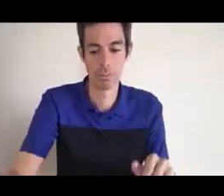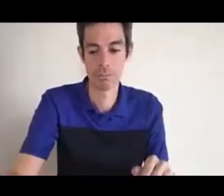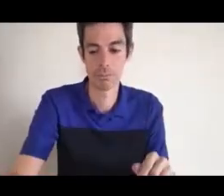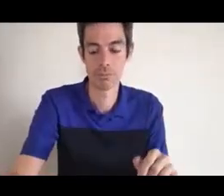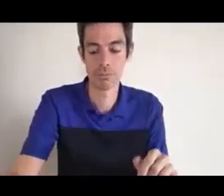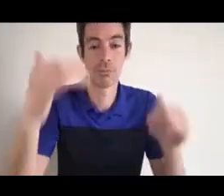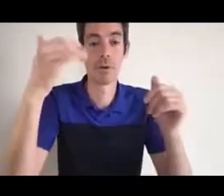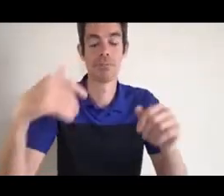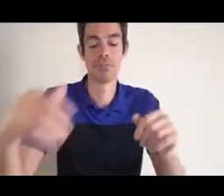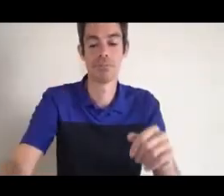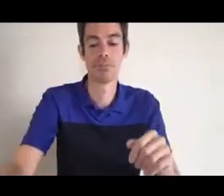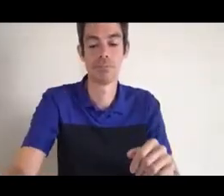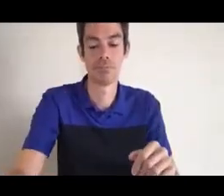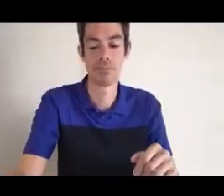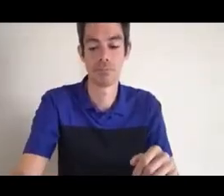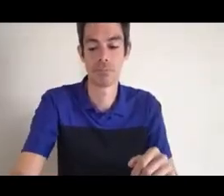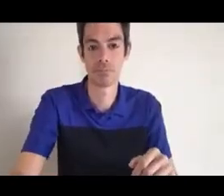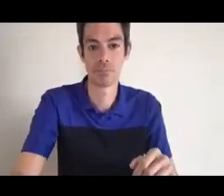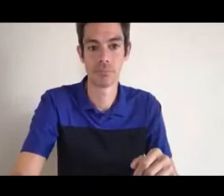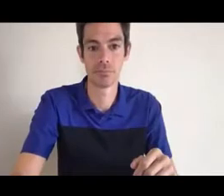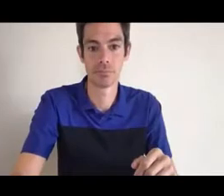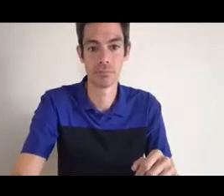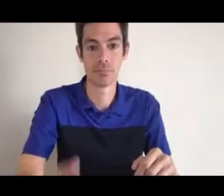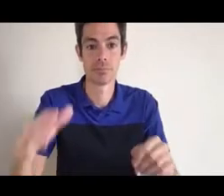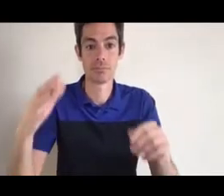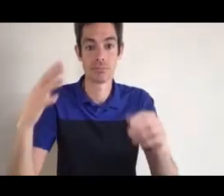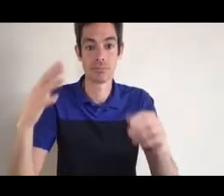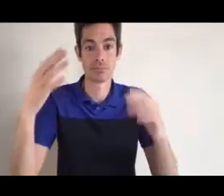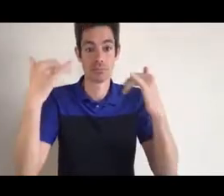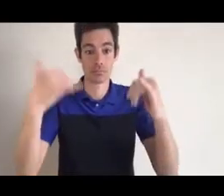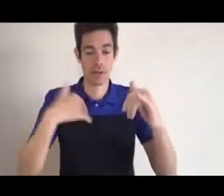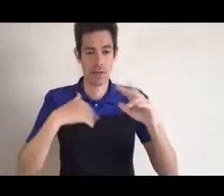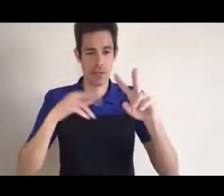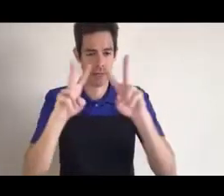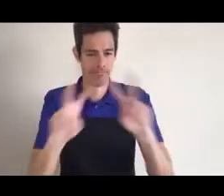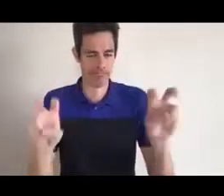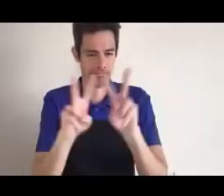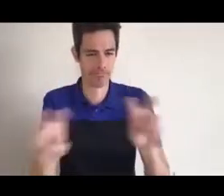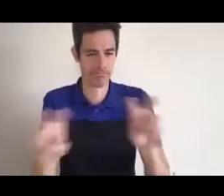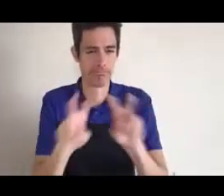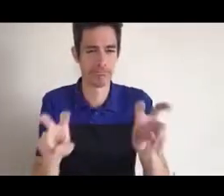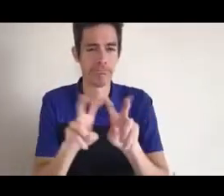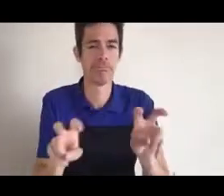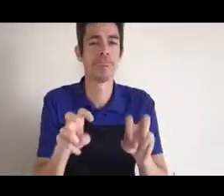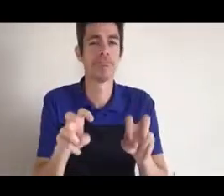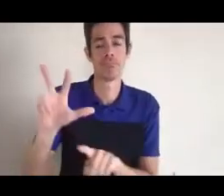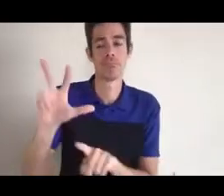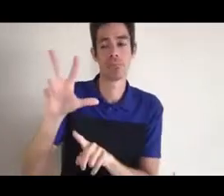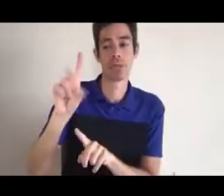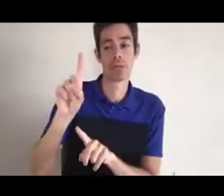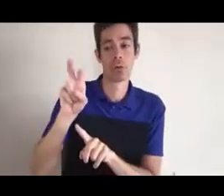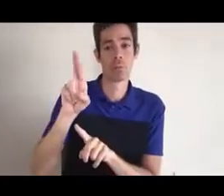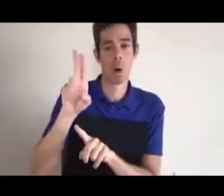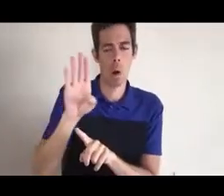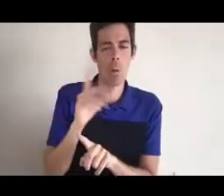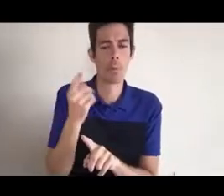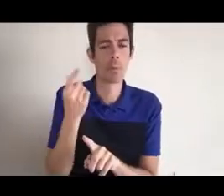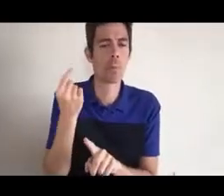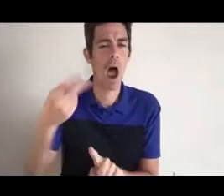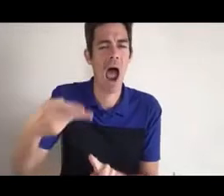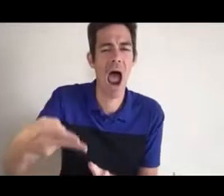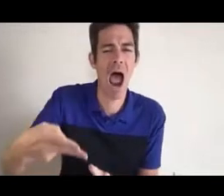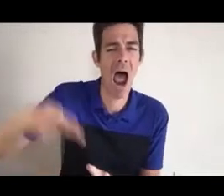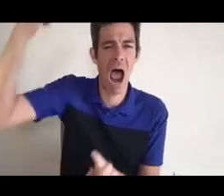So this is really interesting. I'll show you an example. As I have